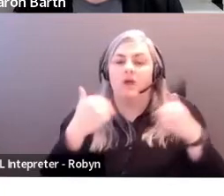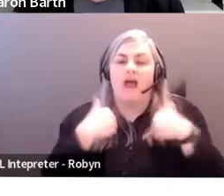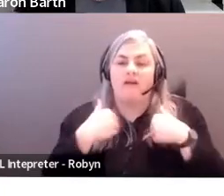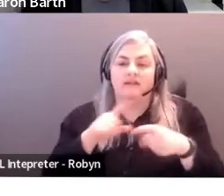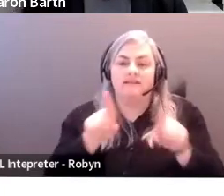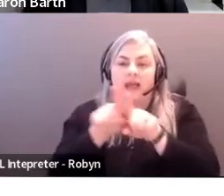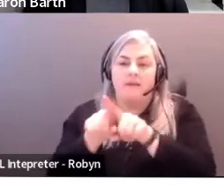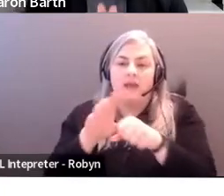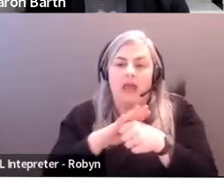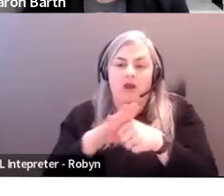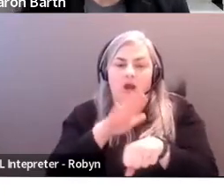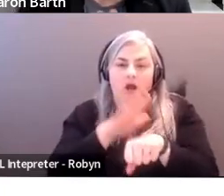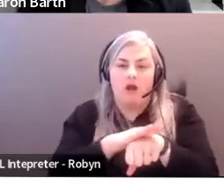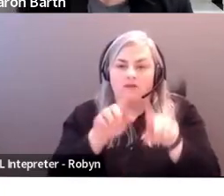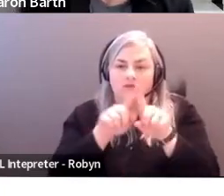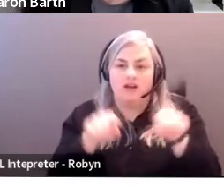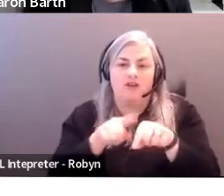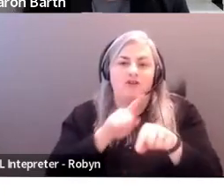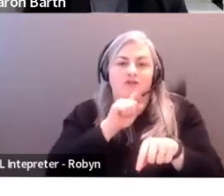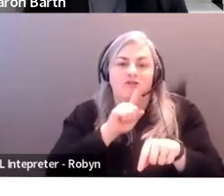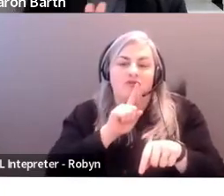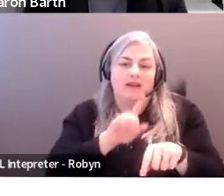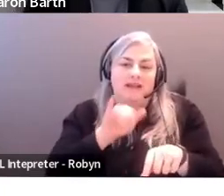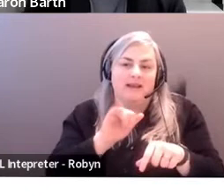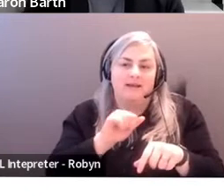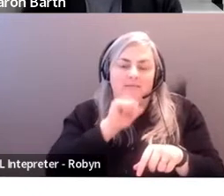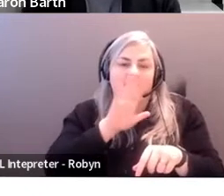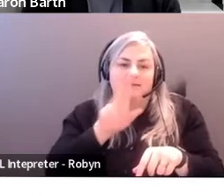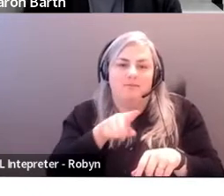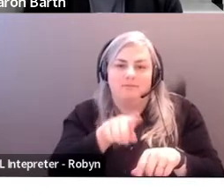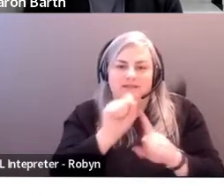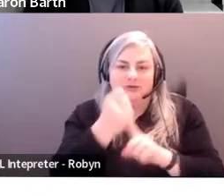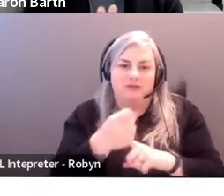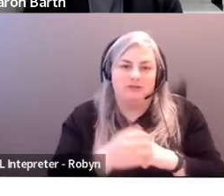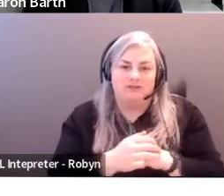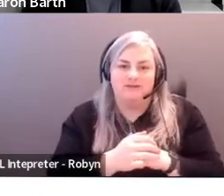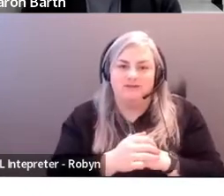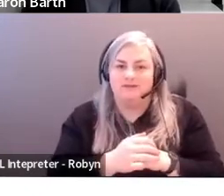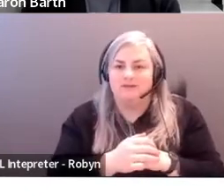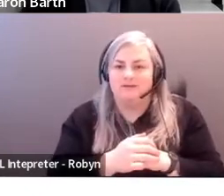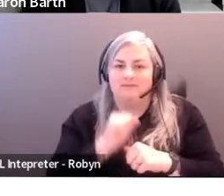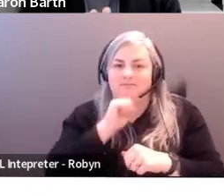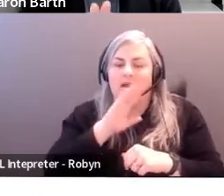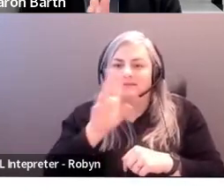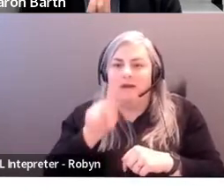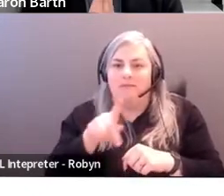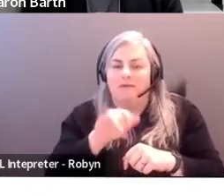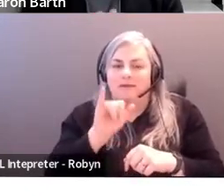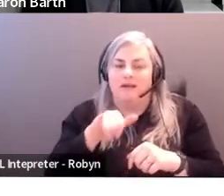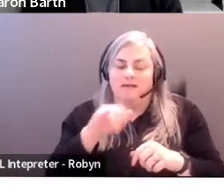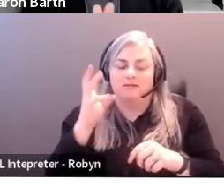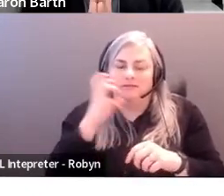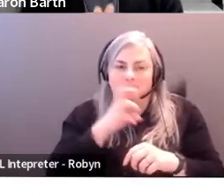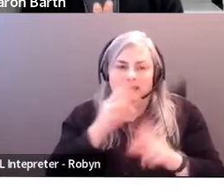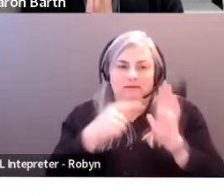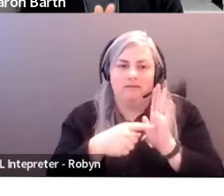squares. So it's really messed up, right? This is a messed up situation, messed up example. Why do